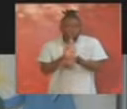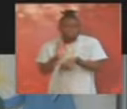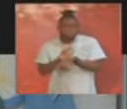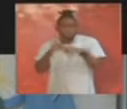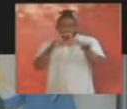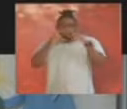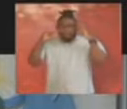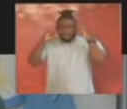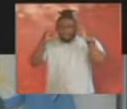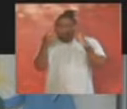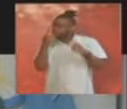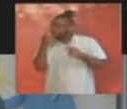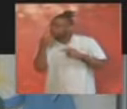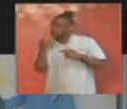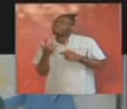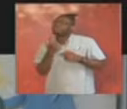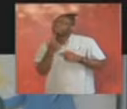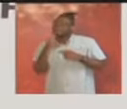mouth. Thank you very much.